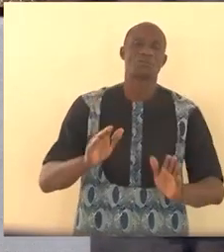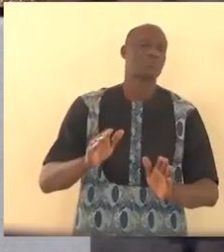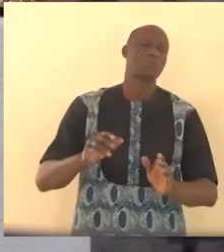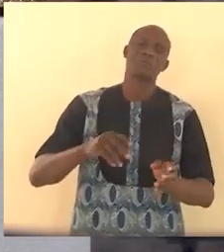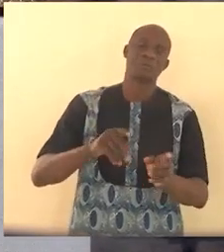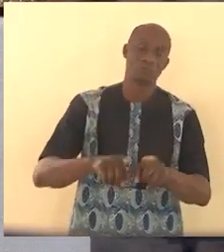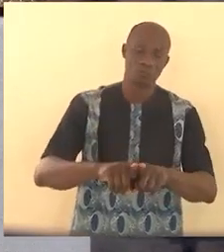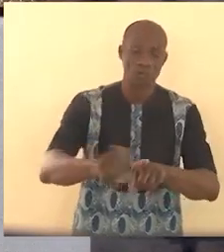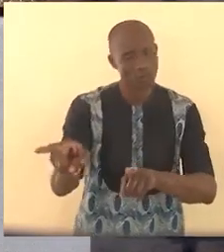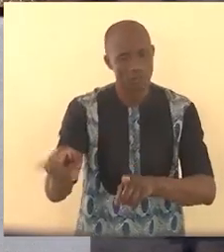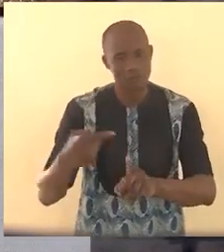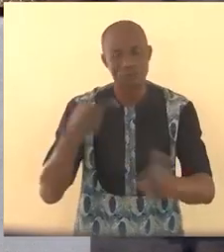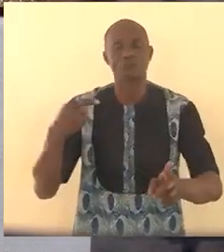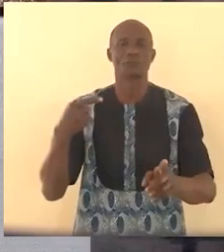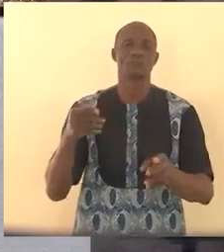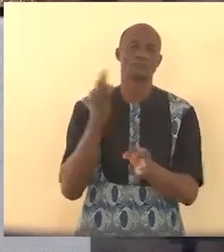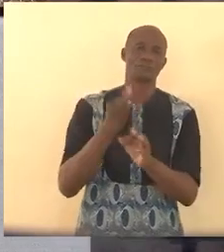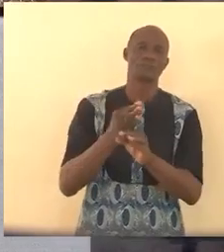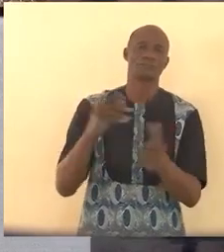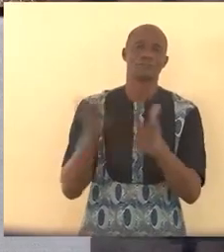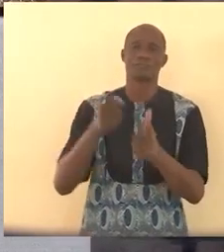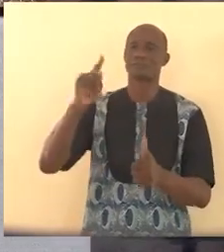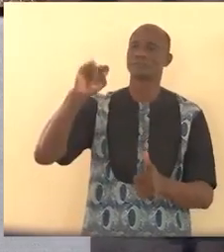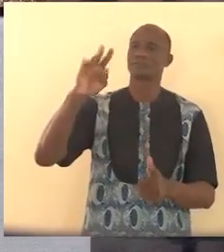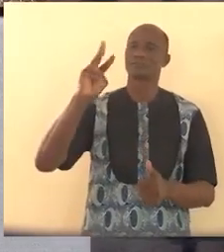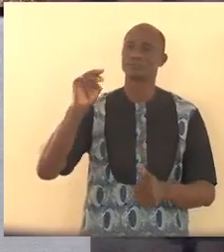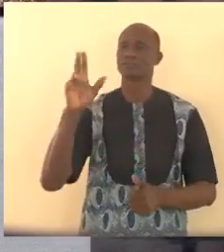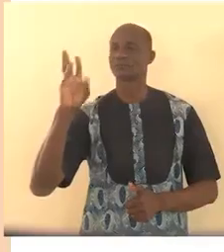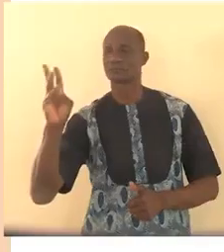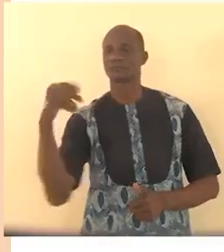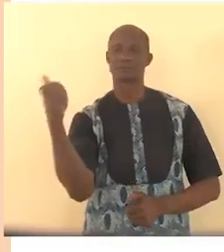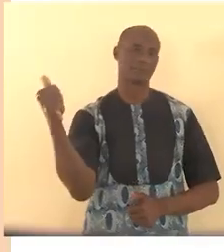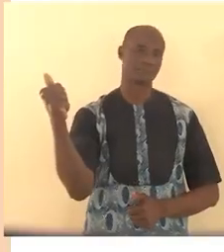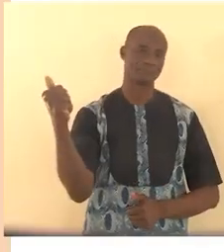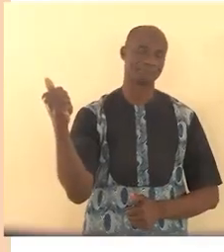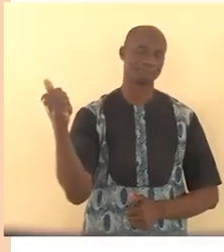faith and given their souls a number of fatal wounds. 1 Timothy 6:10.